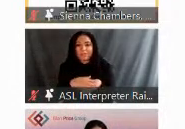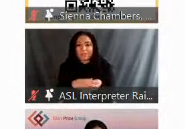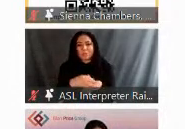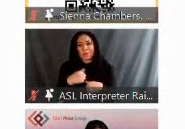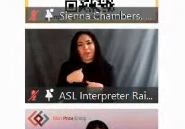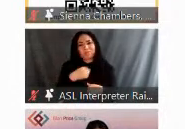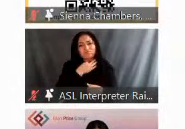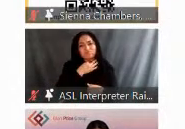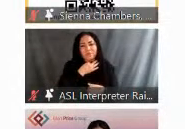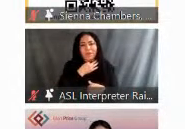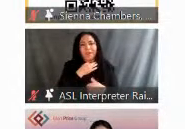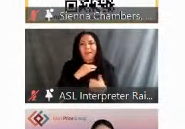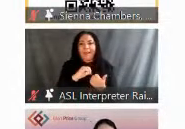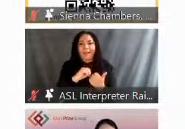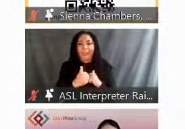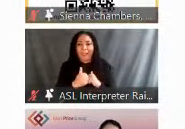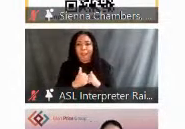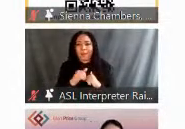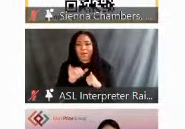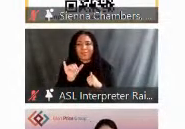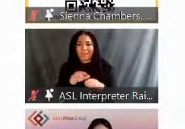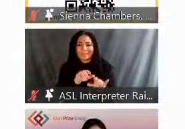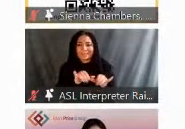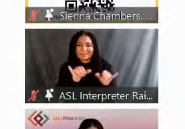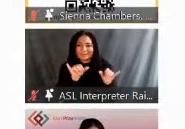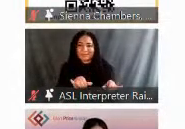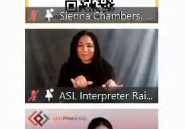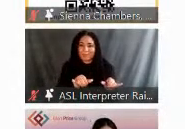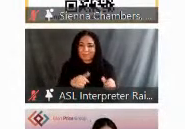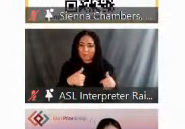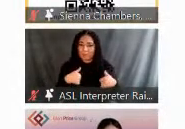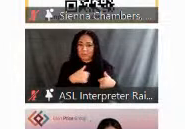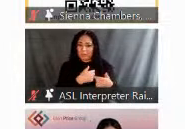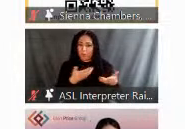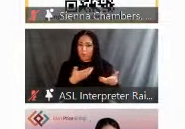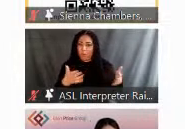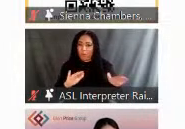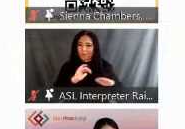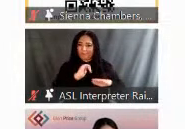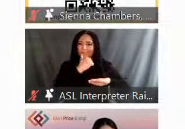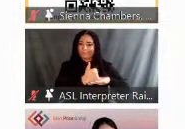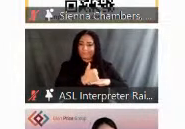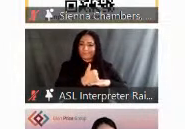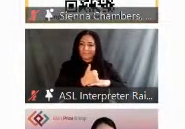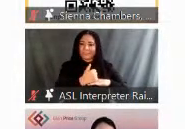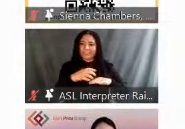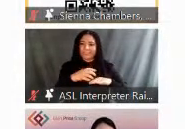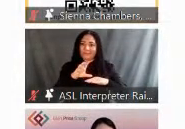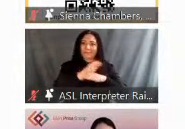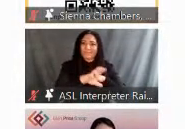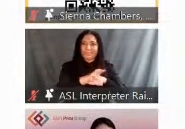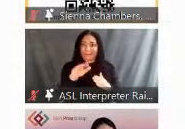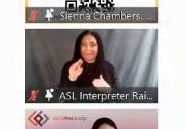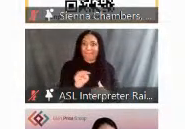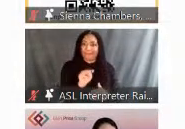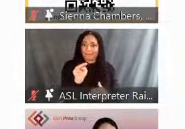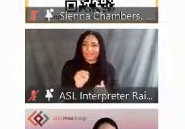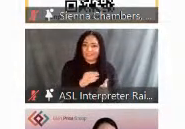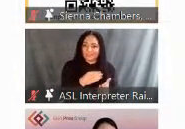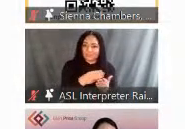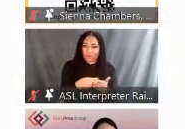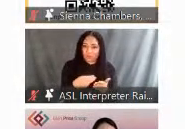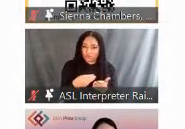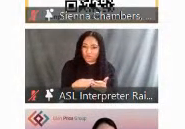wondering in ways of how that system that we already have created and invested millions of dollars